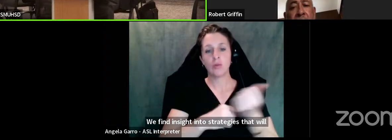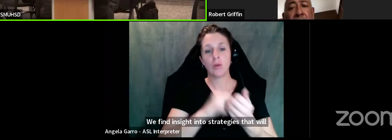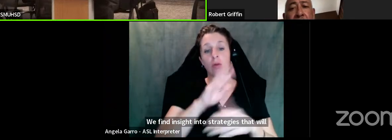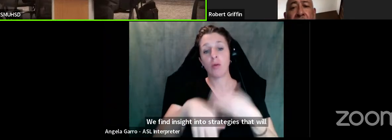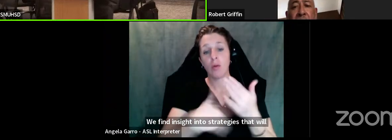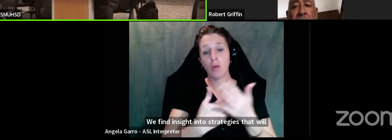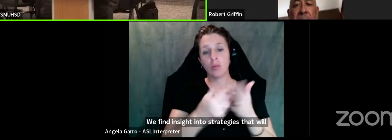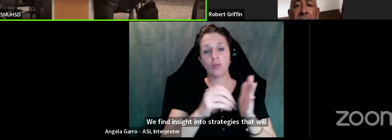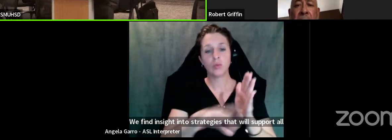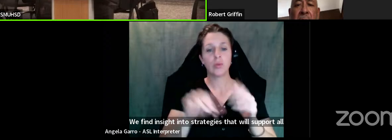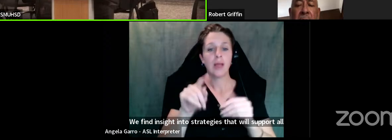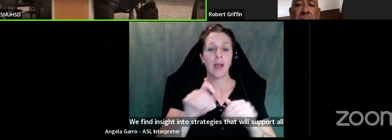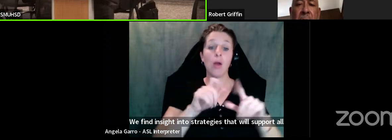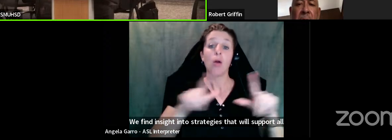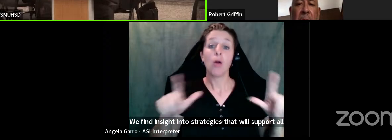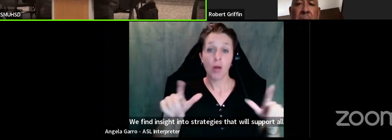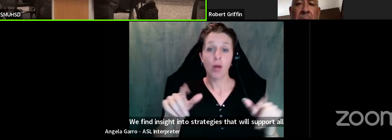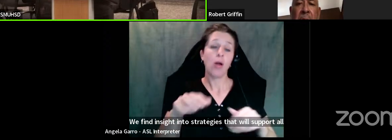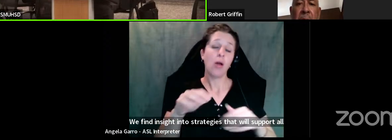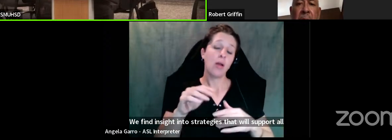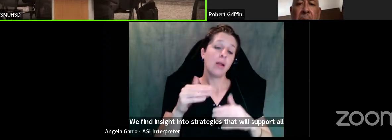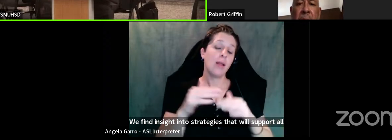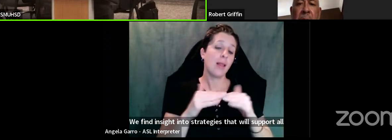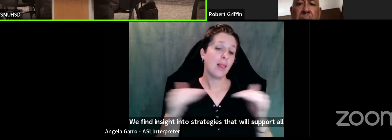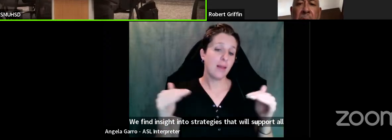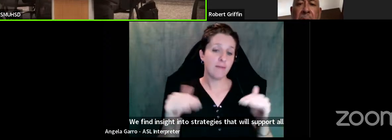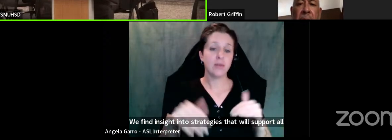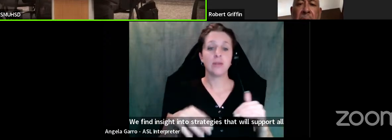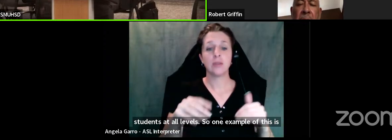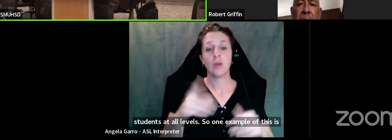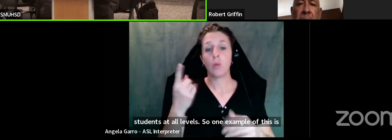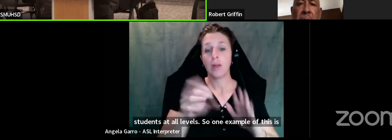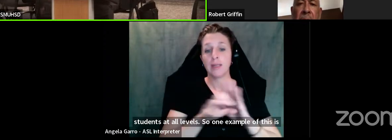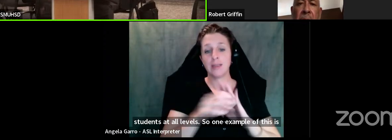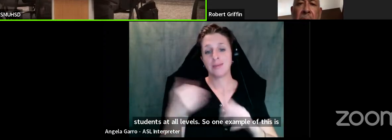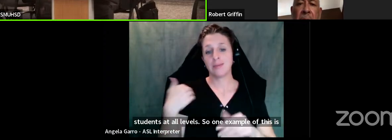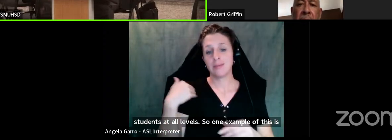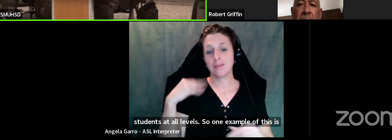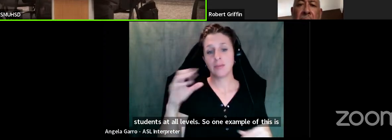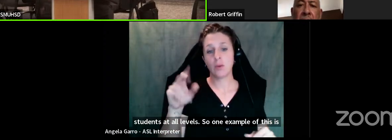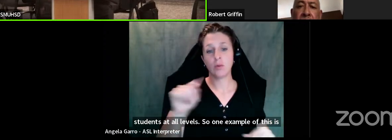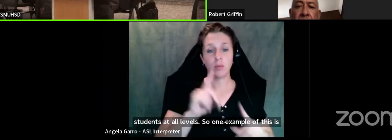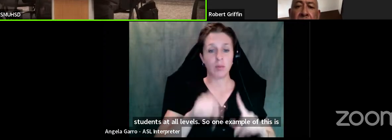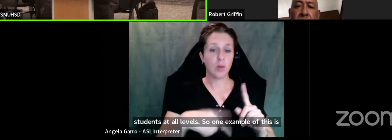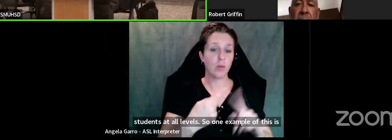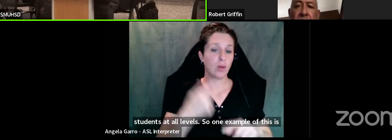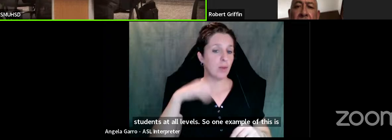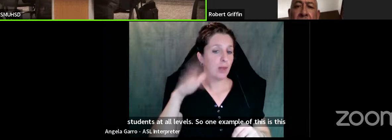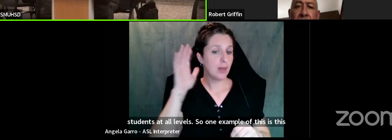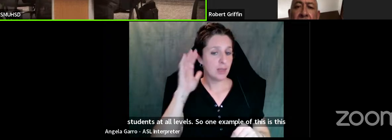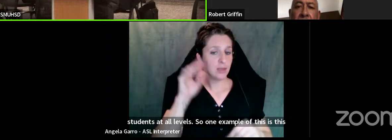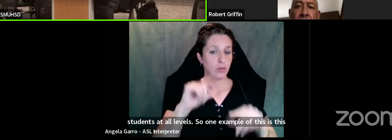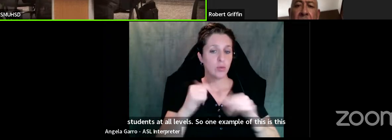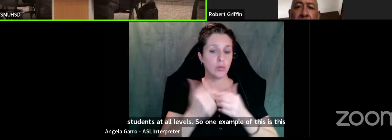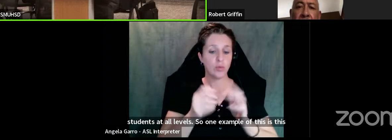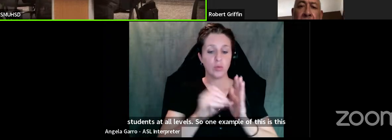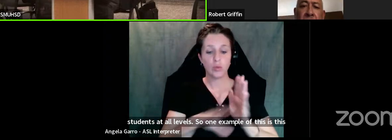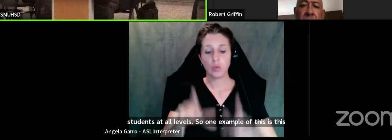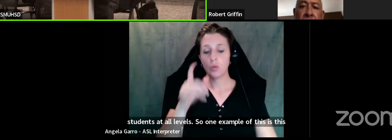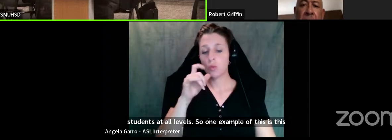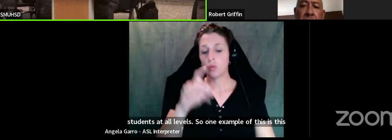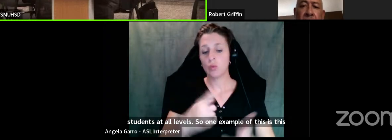all levels. So one example of this is this past October, when we listened to a group of students who talked